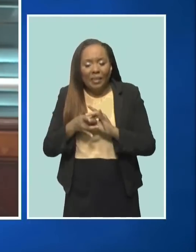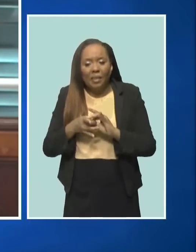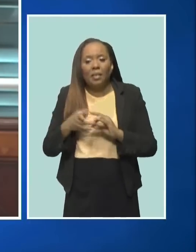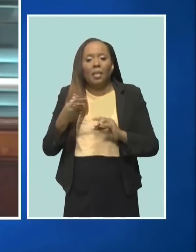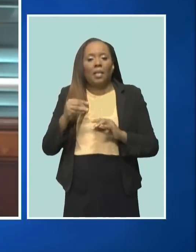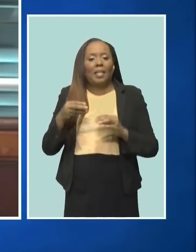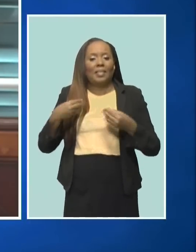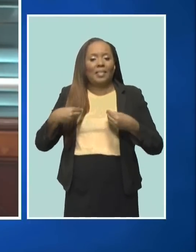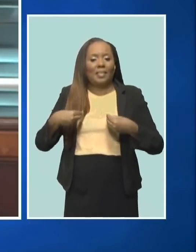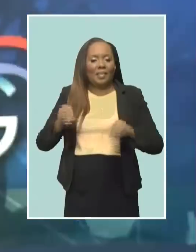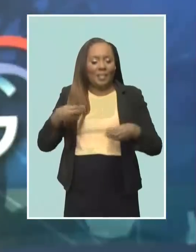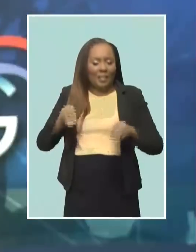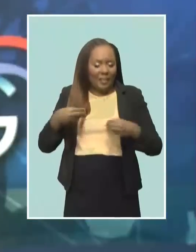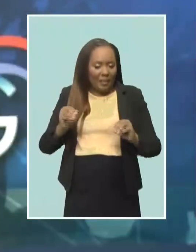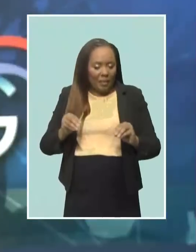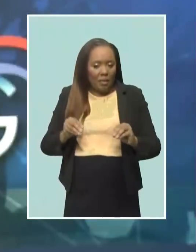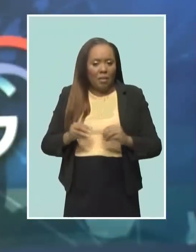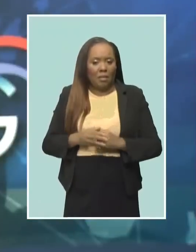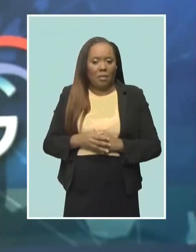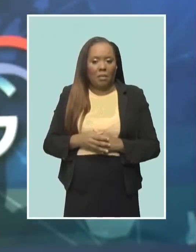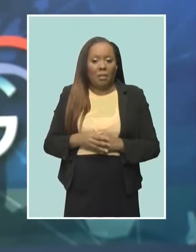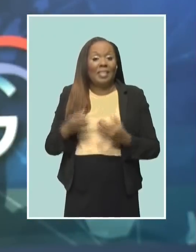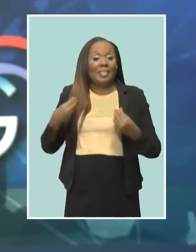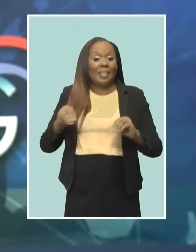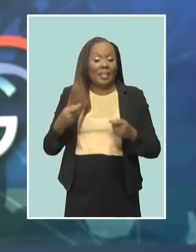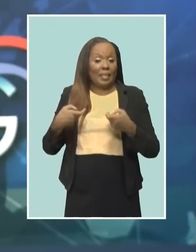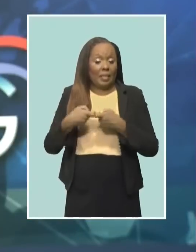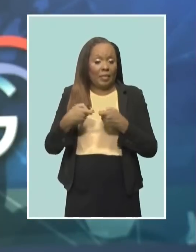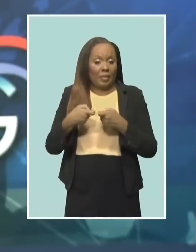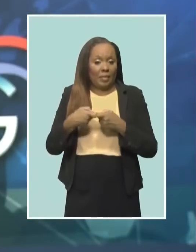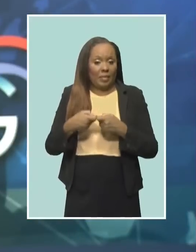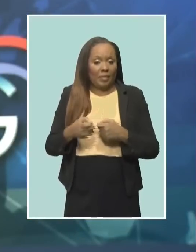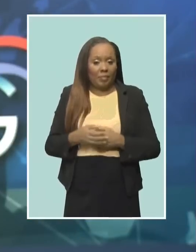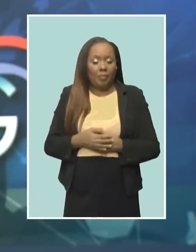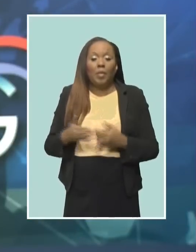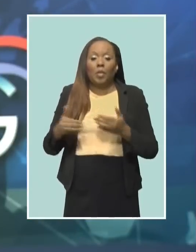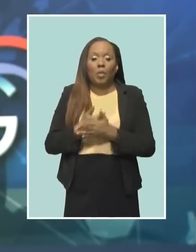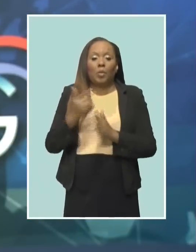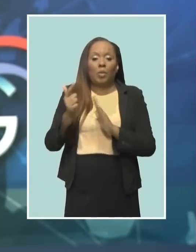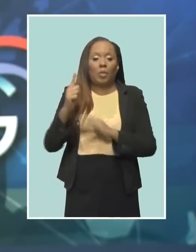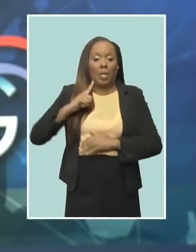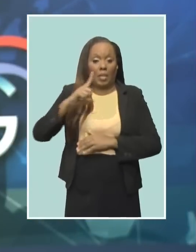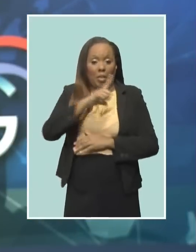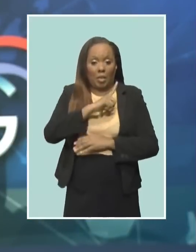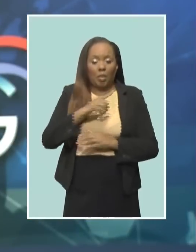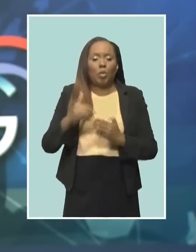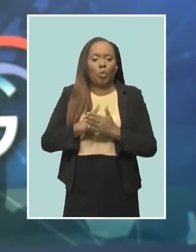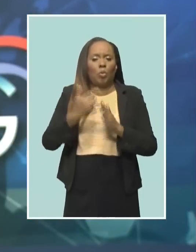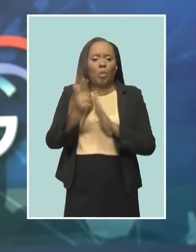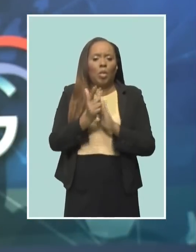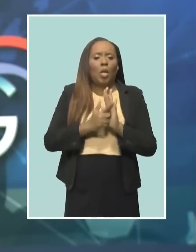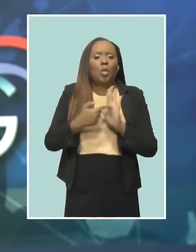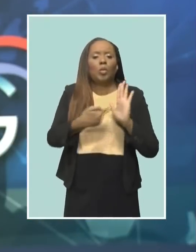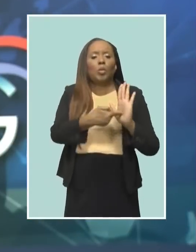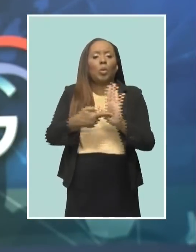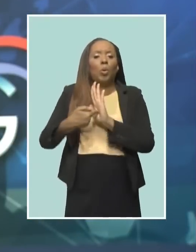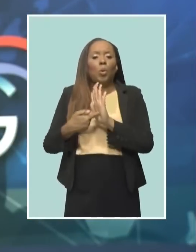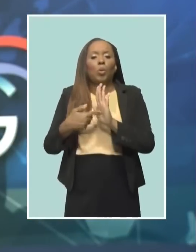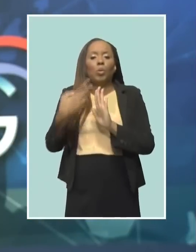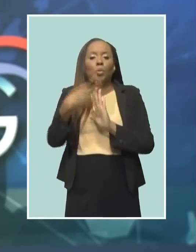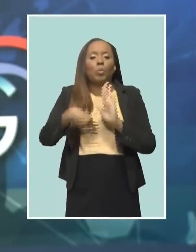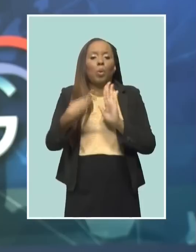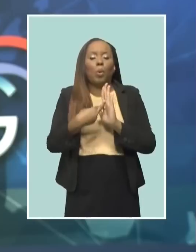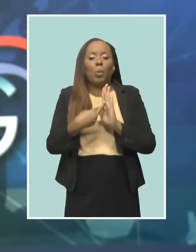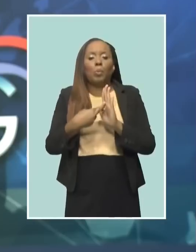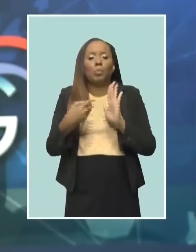electricity to the utility. According to Minister Simmons, the new legislation sets out the roles and responsibilities of the